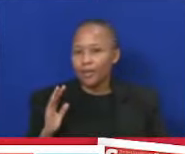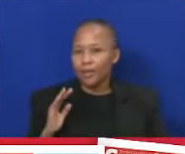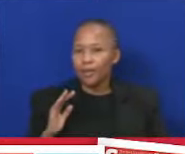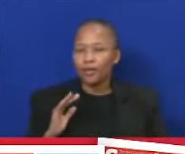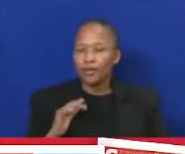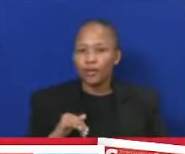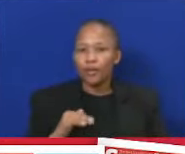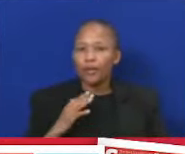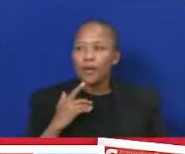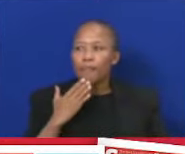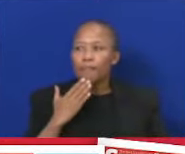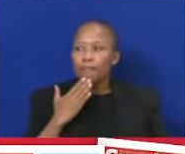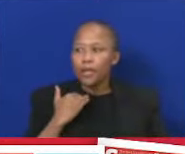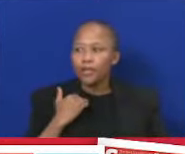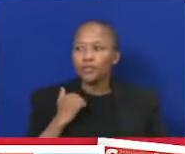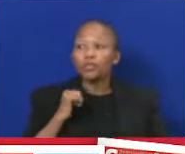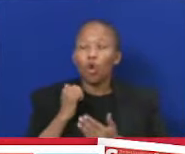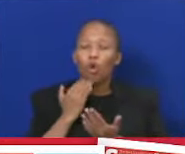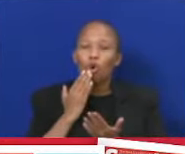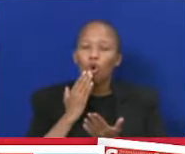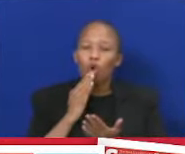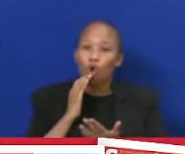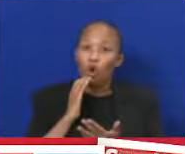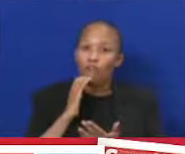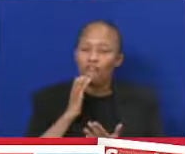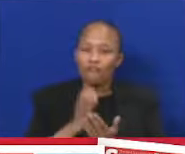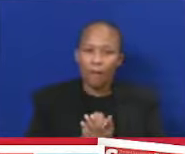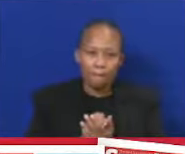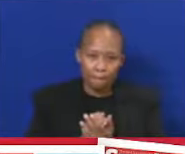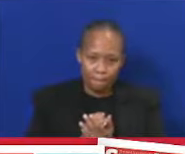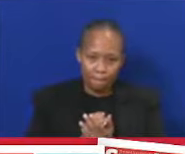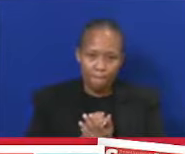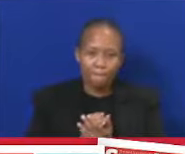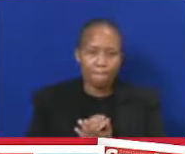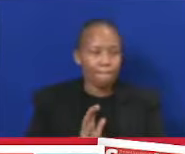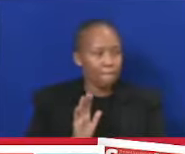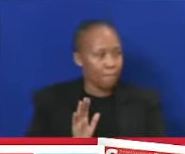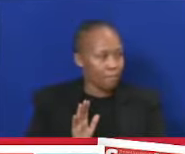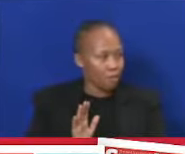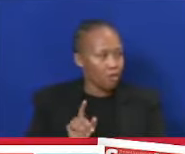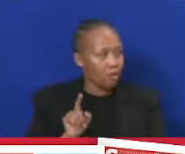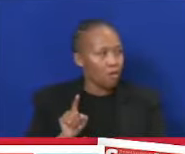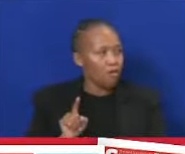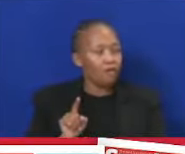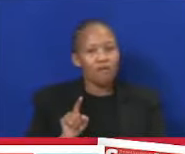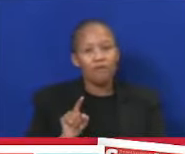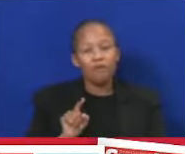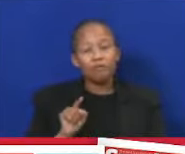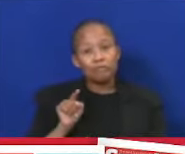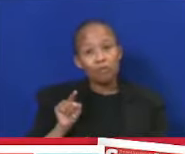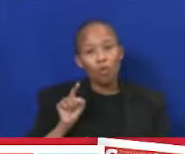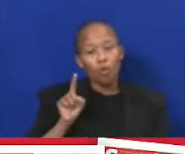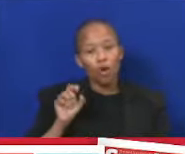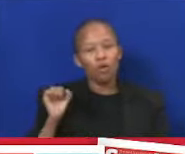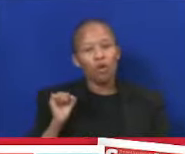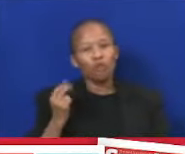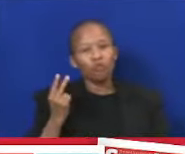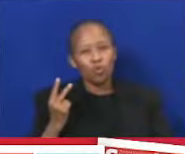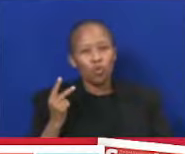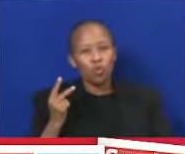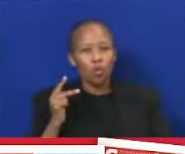possession of file 1 of 2, which should contain your witness statement.